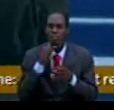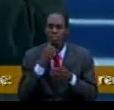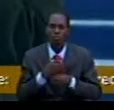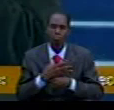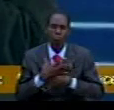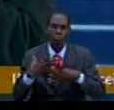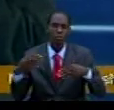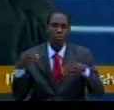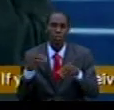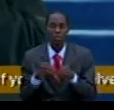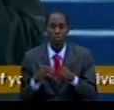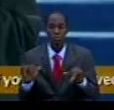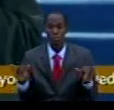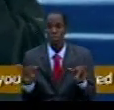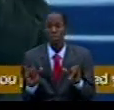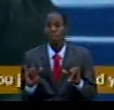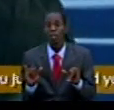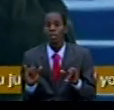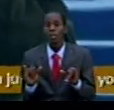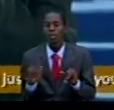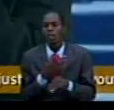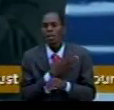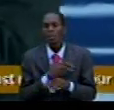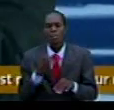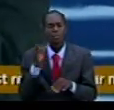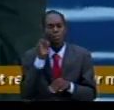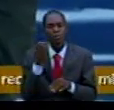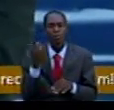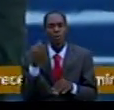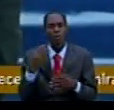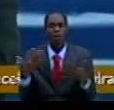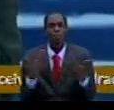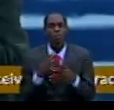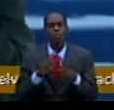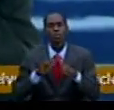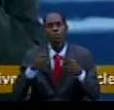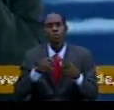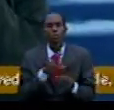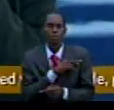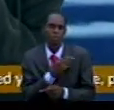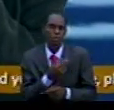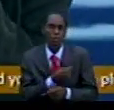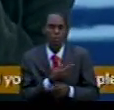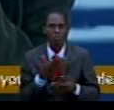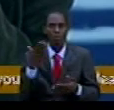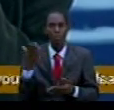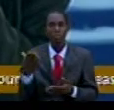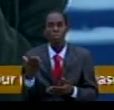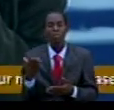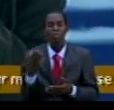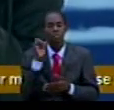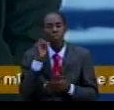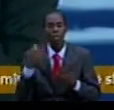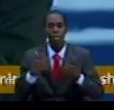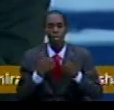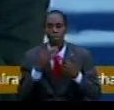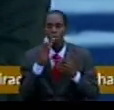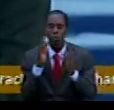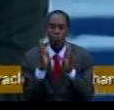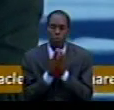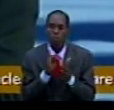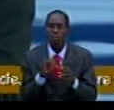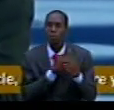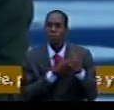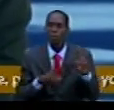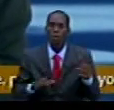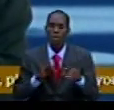go to hospital. I'm afraid to go. Because I don't know what I will be told over there. I've been praying, God, please, I don't want this thing here. I want it